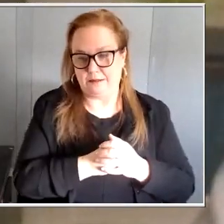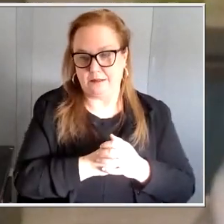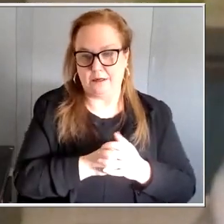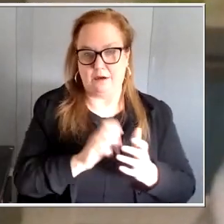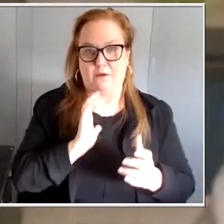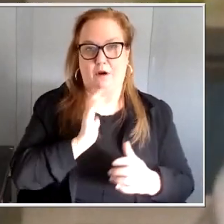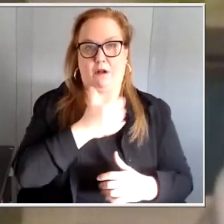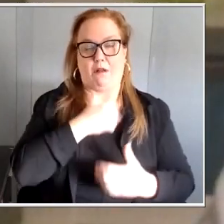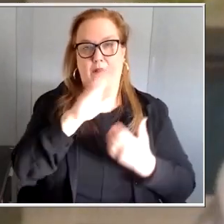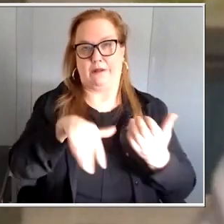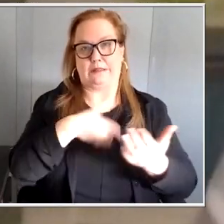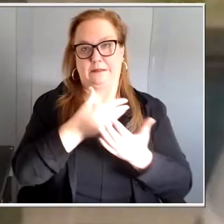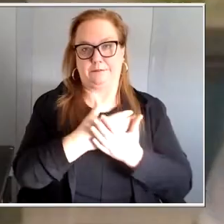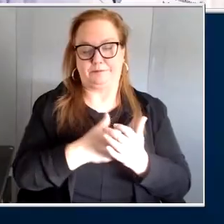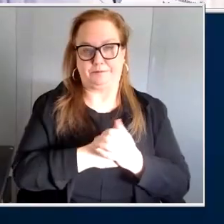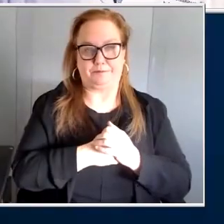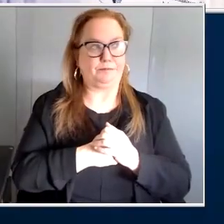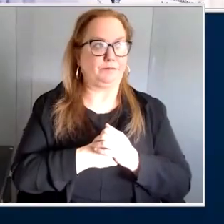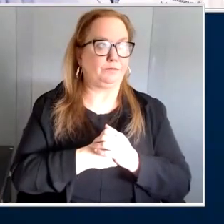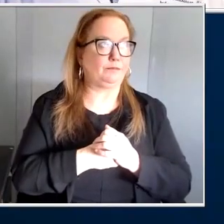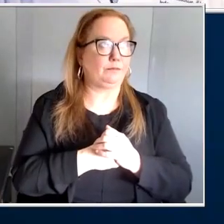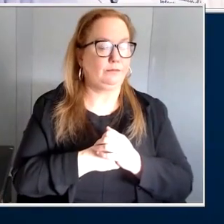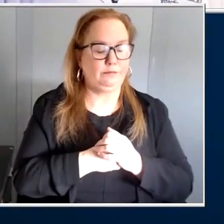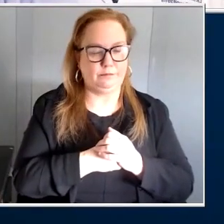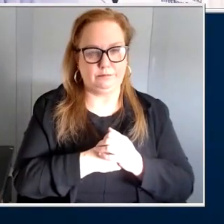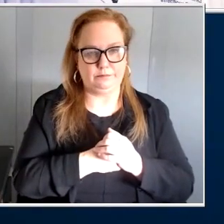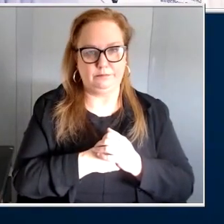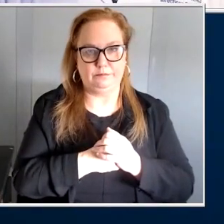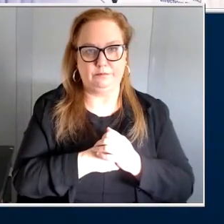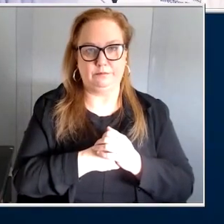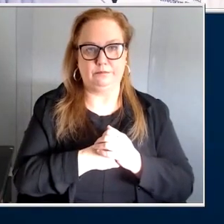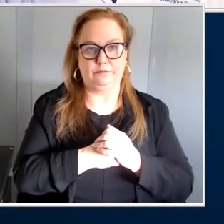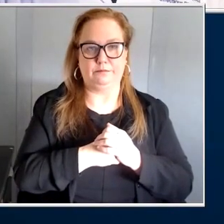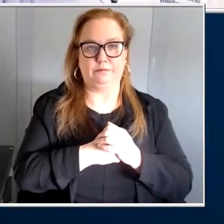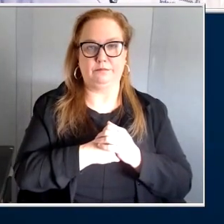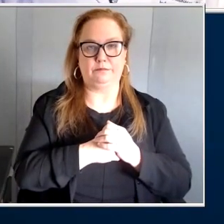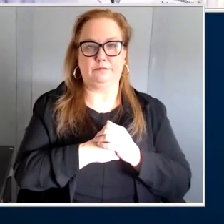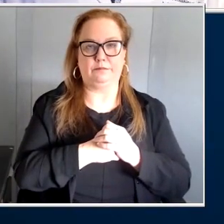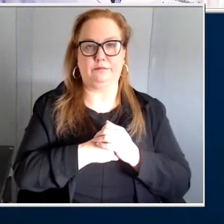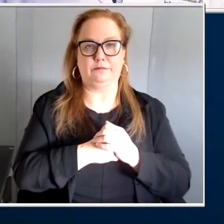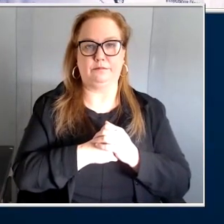as a country. Dr. Scrimsher.